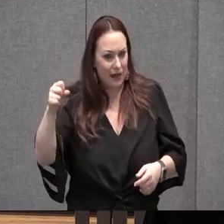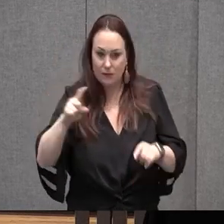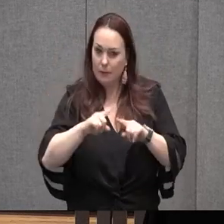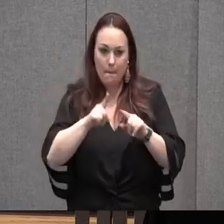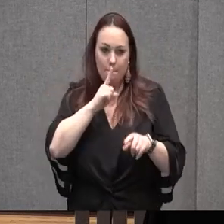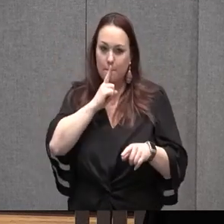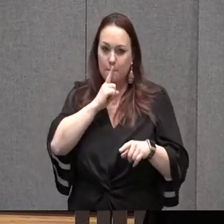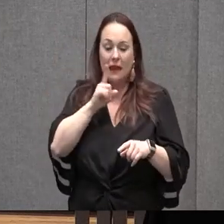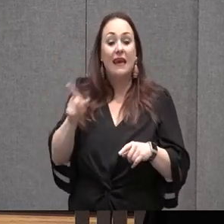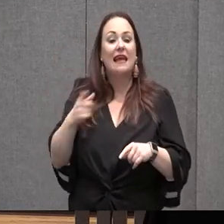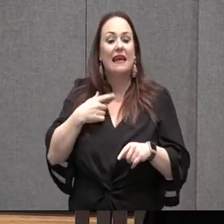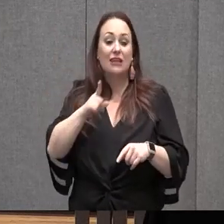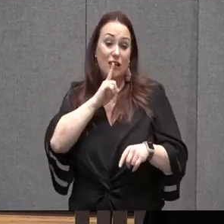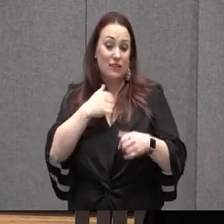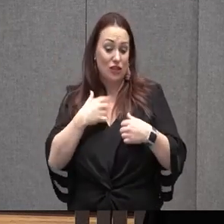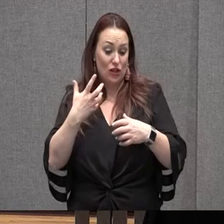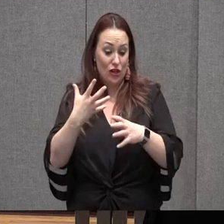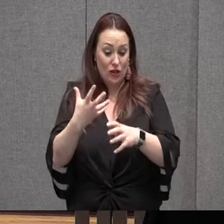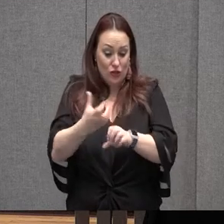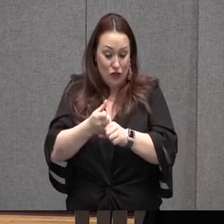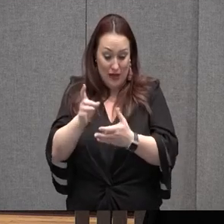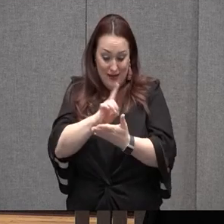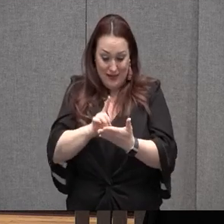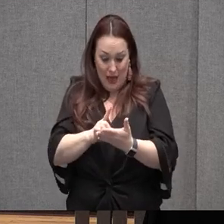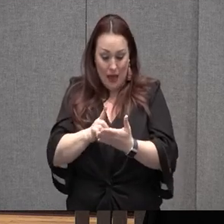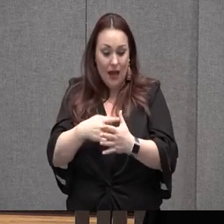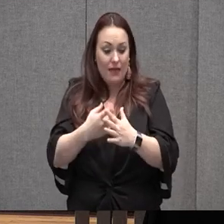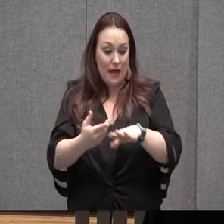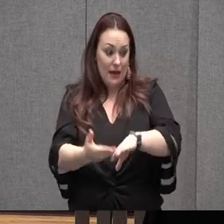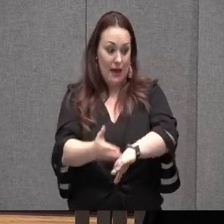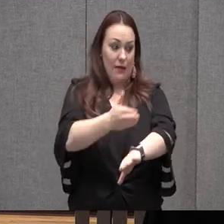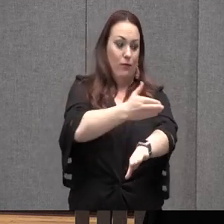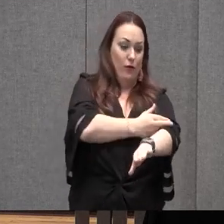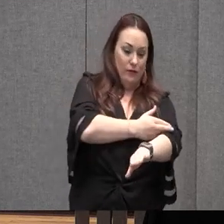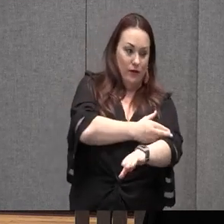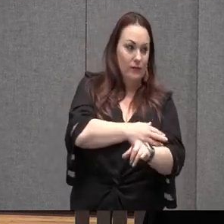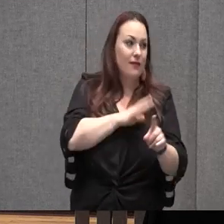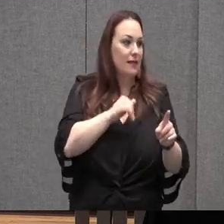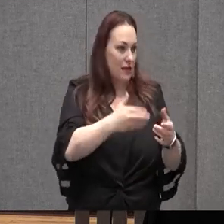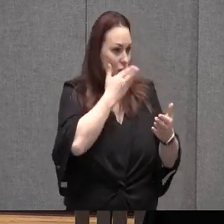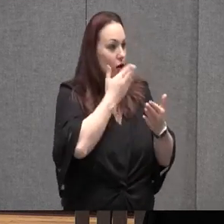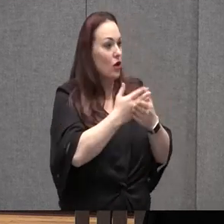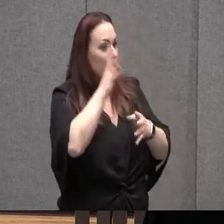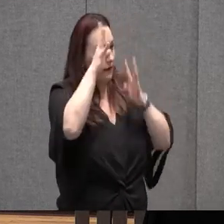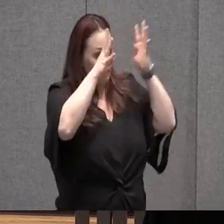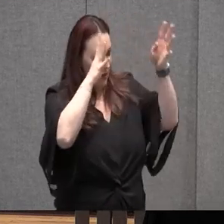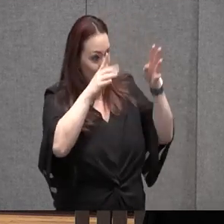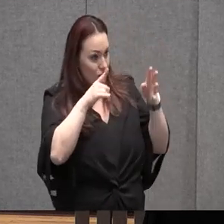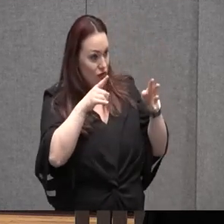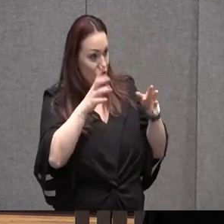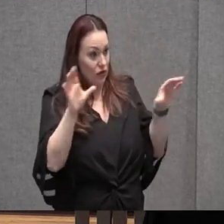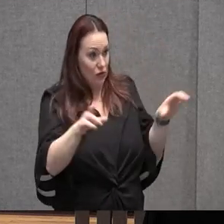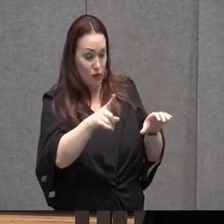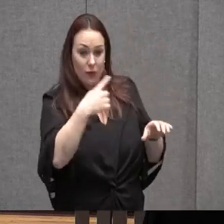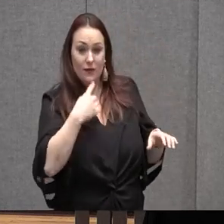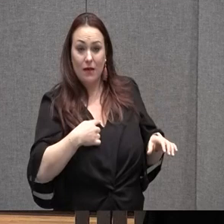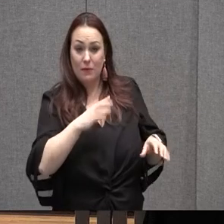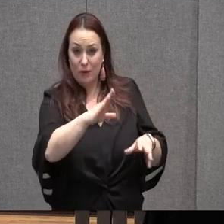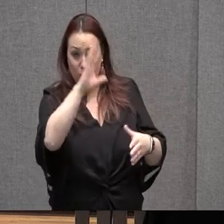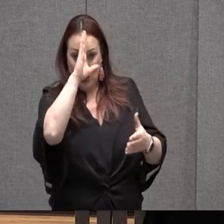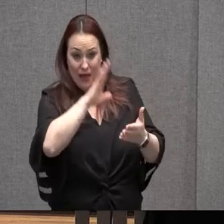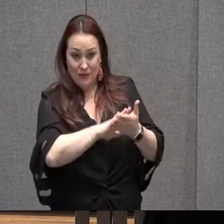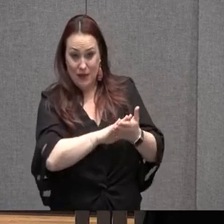just improved upon it. Well, and that's what good inventors do, right? Like you were telling me about your husband, Jim, who improved